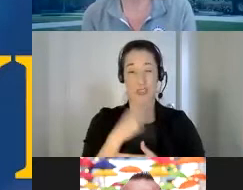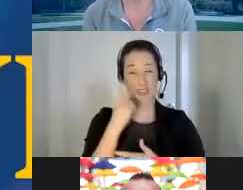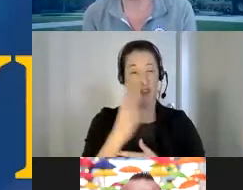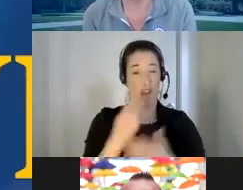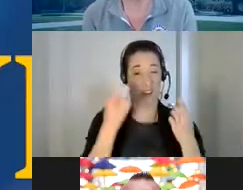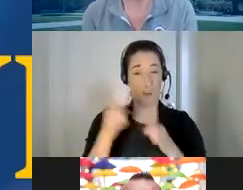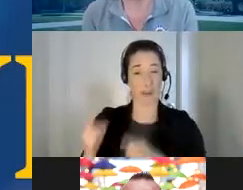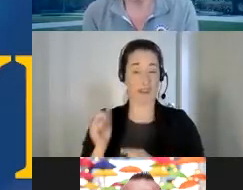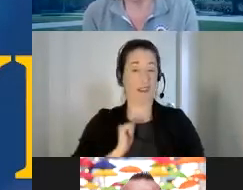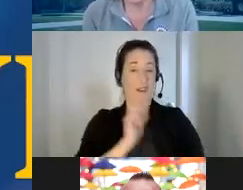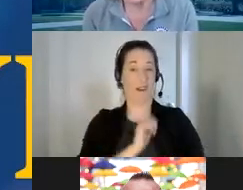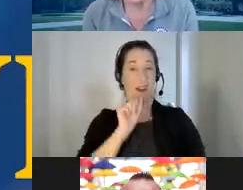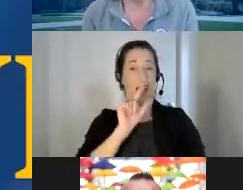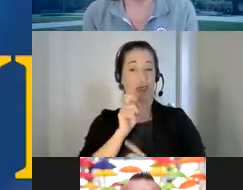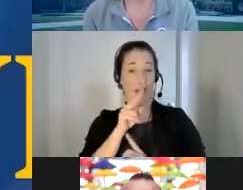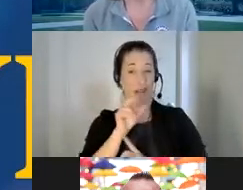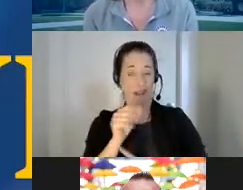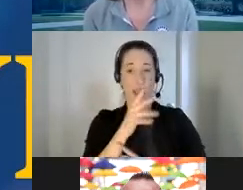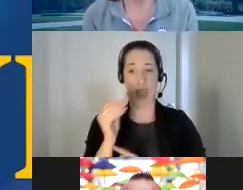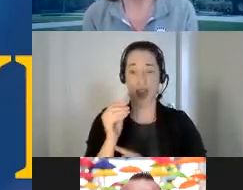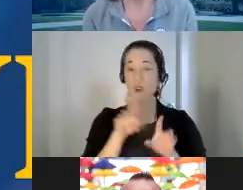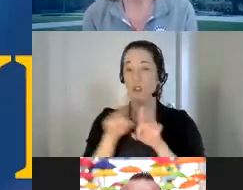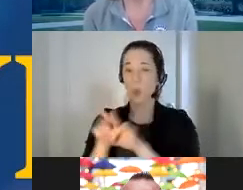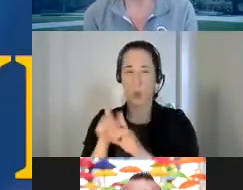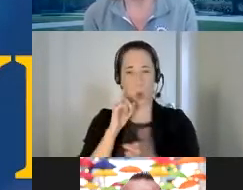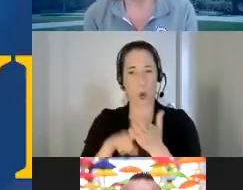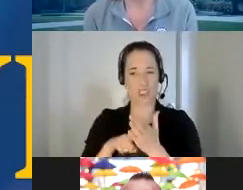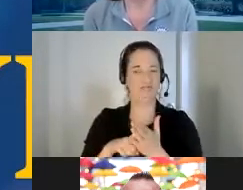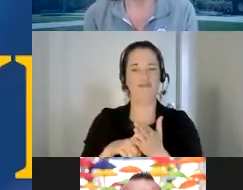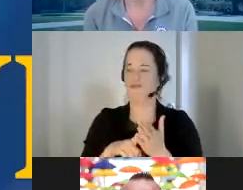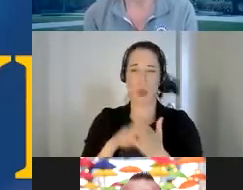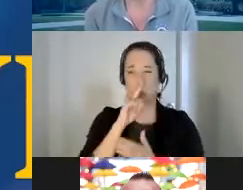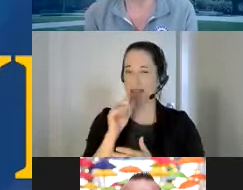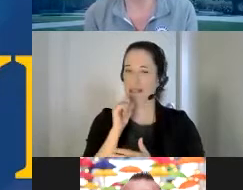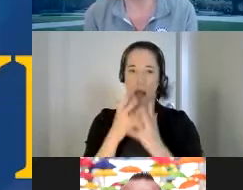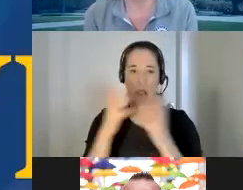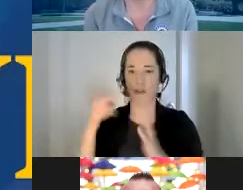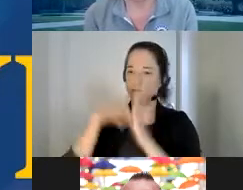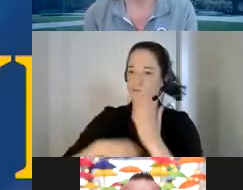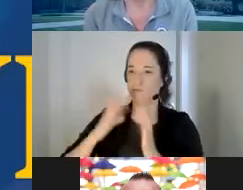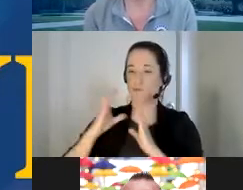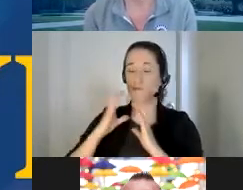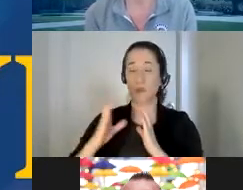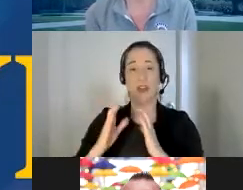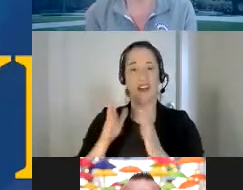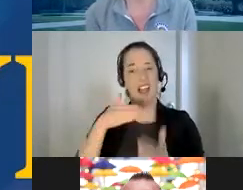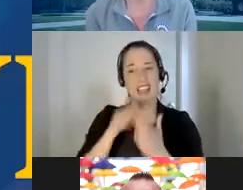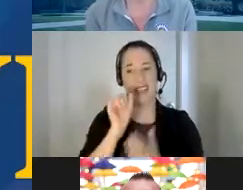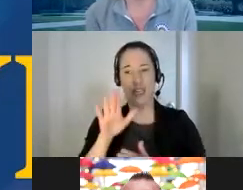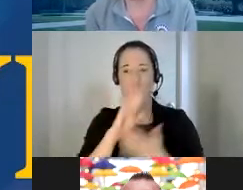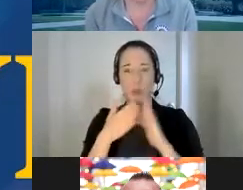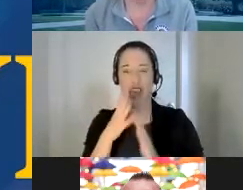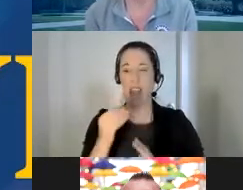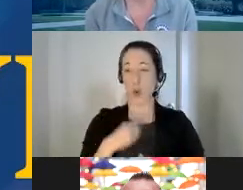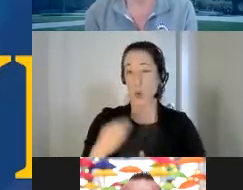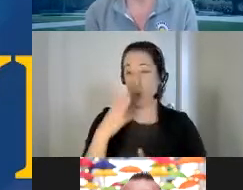the ensuing conversations or lack thereof, the anti-Asian violence, white supremacy, and misogyny that coalesced into